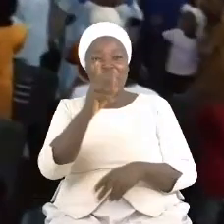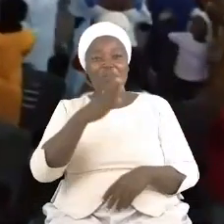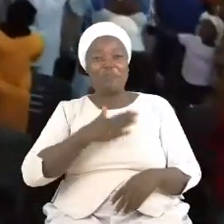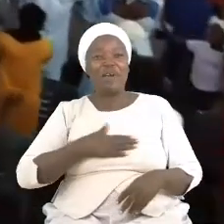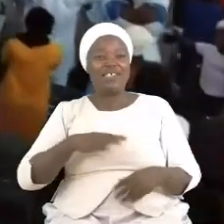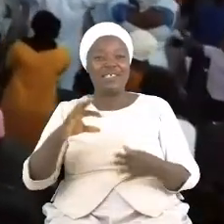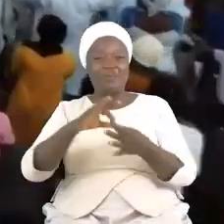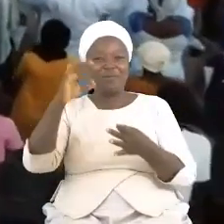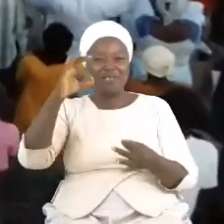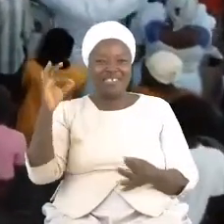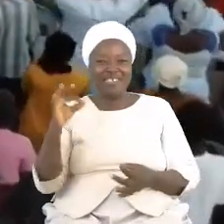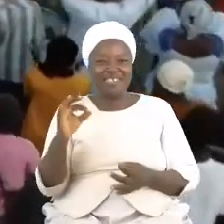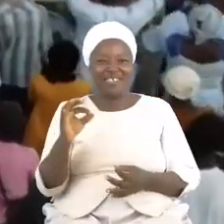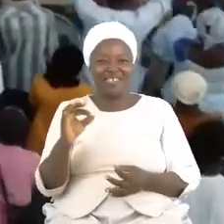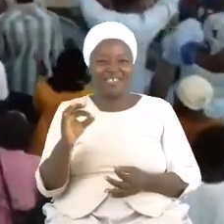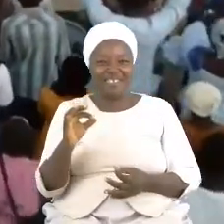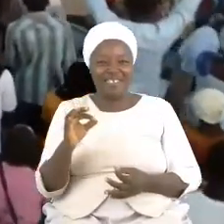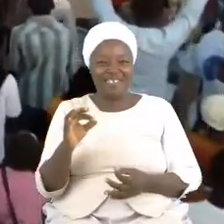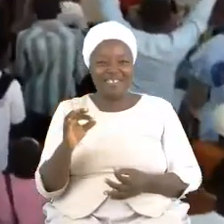You know,